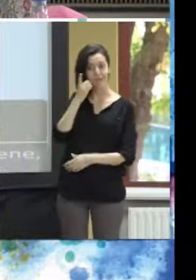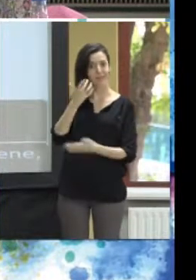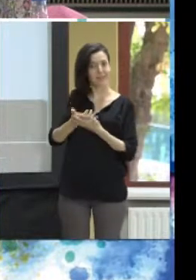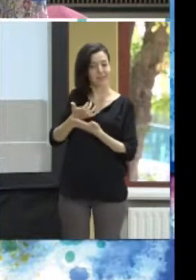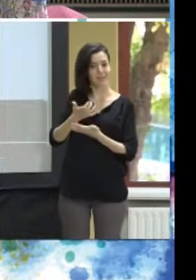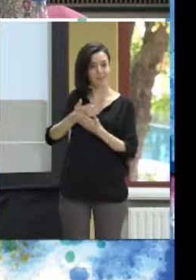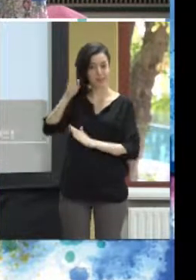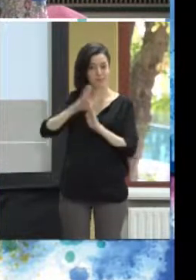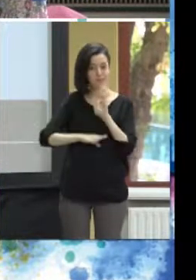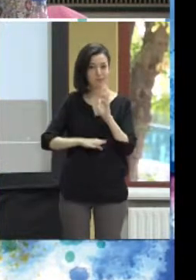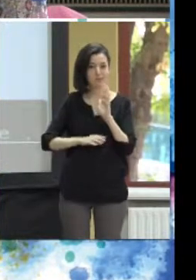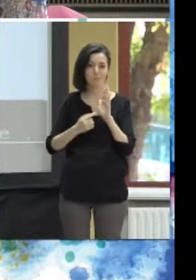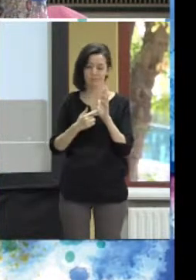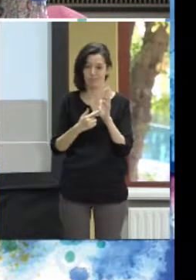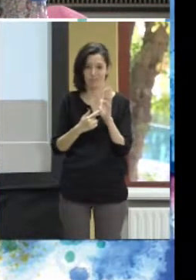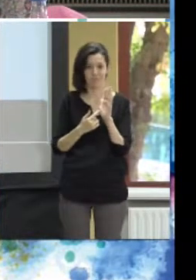this audio description,